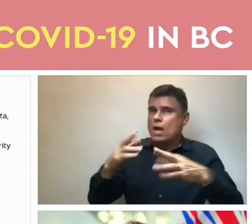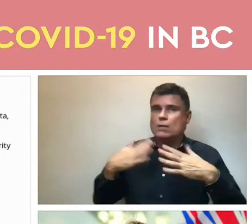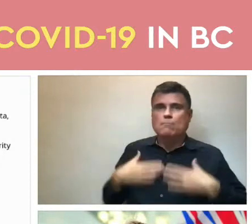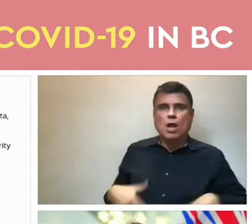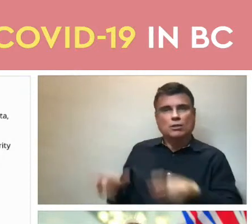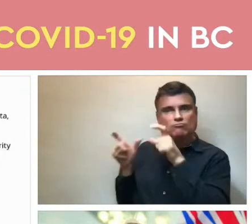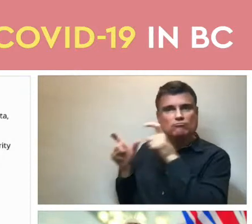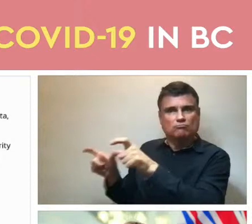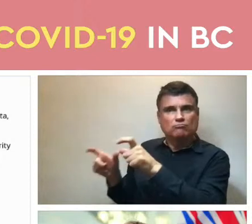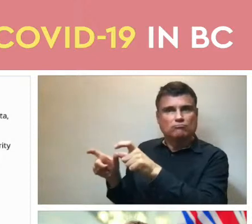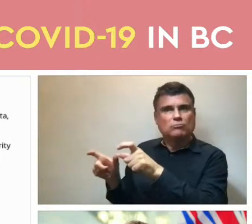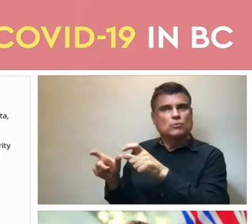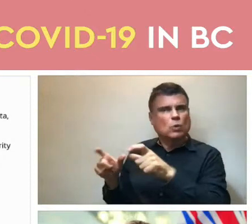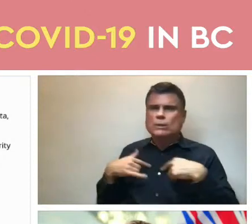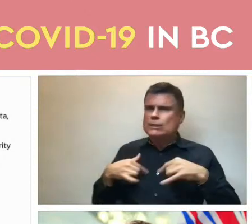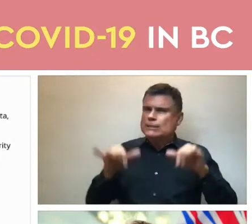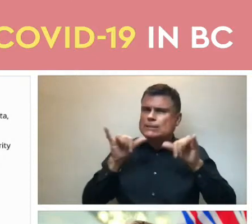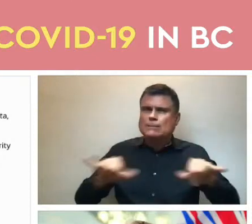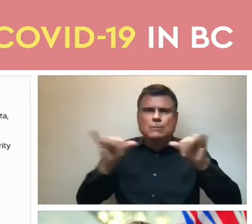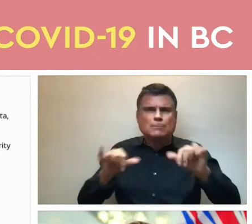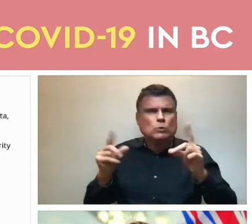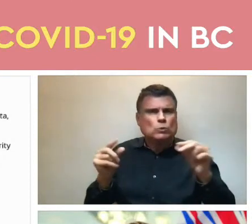well.